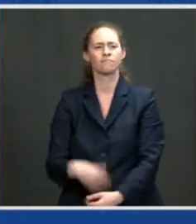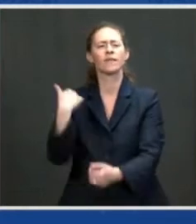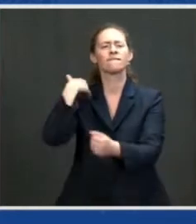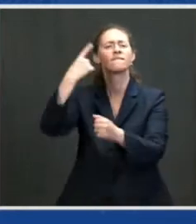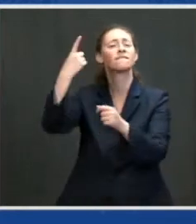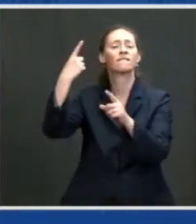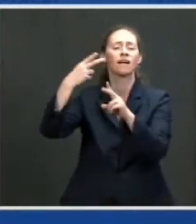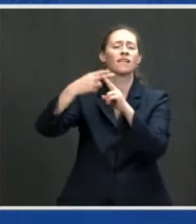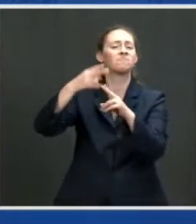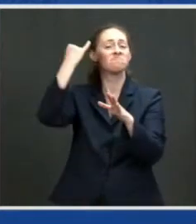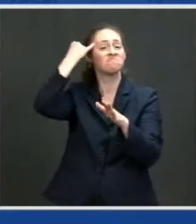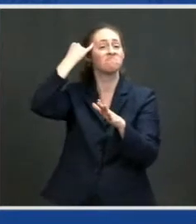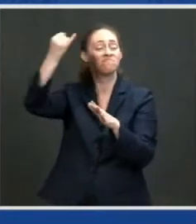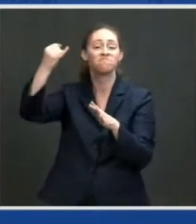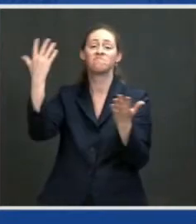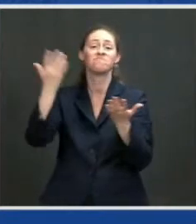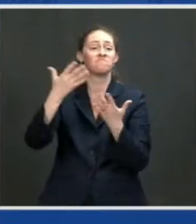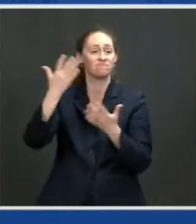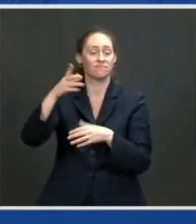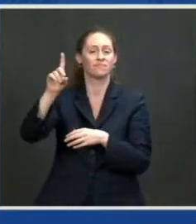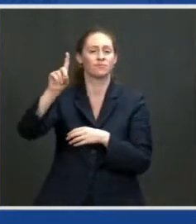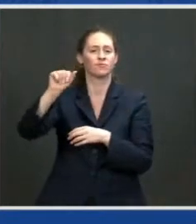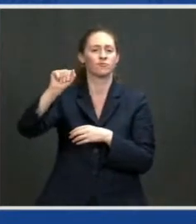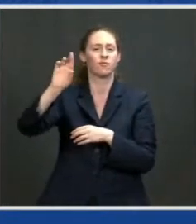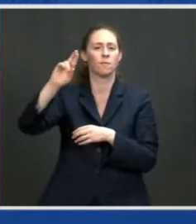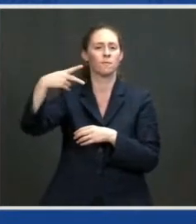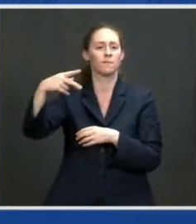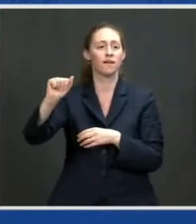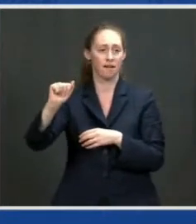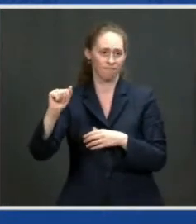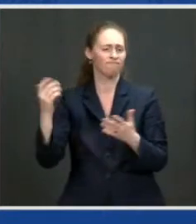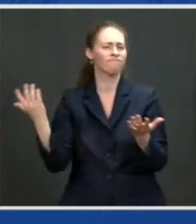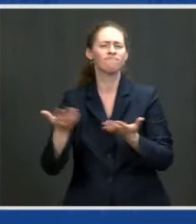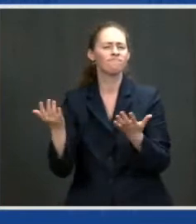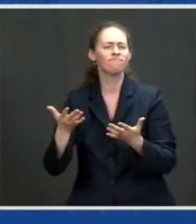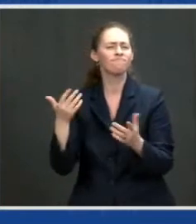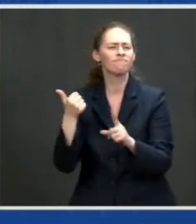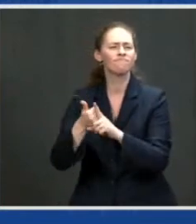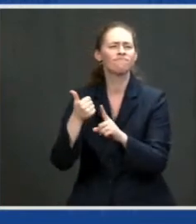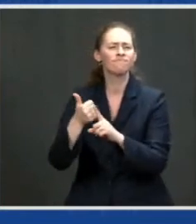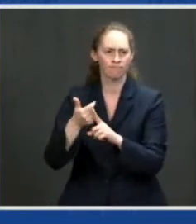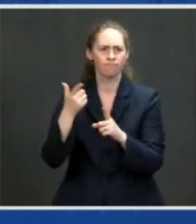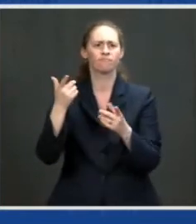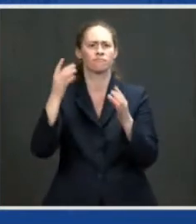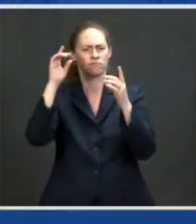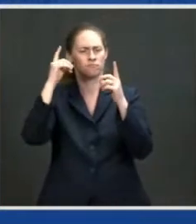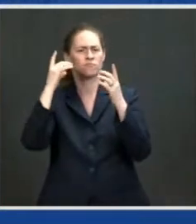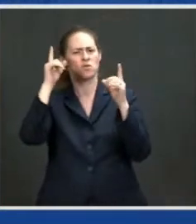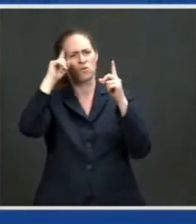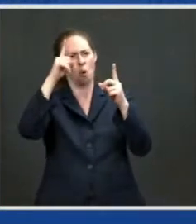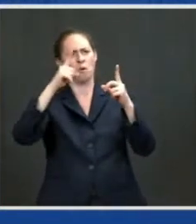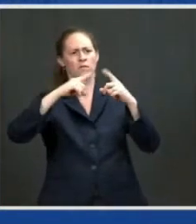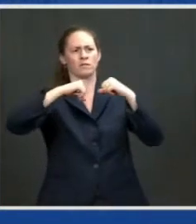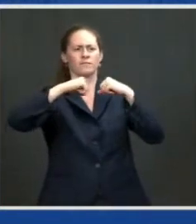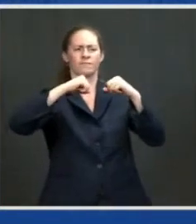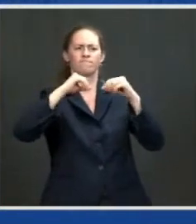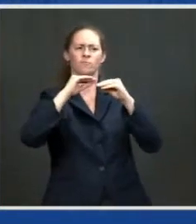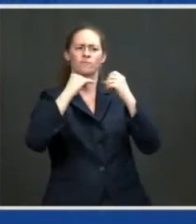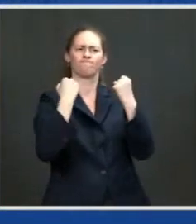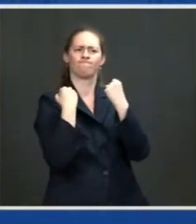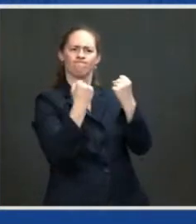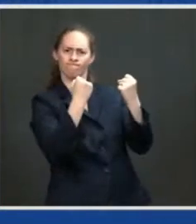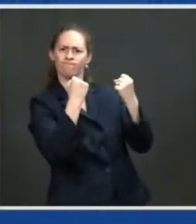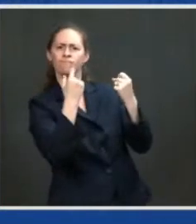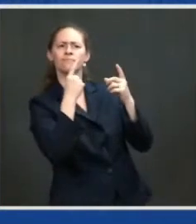It's an outfit that came up with the internet in the Defense Department, came up with geospacing and a whole range of things